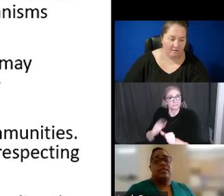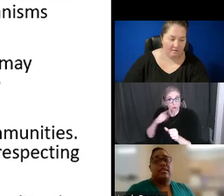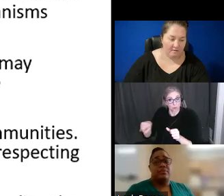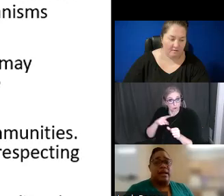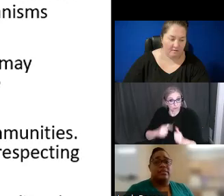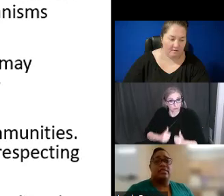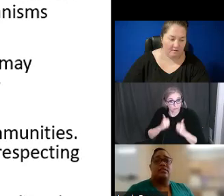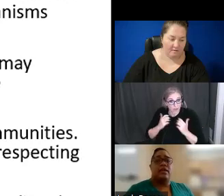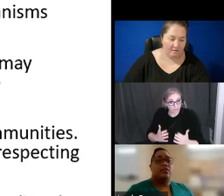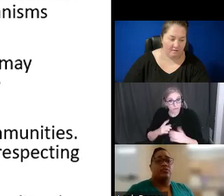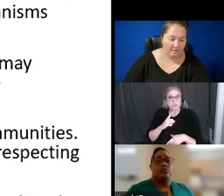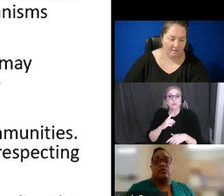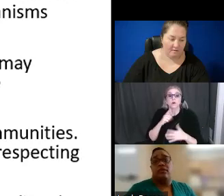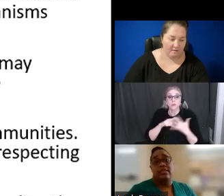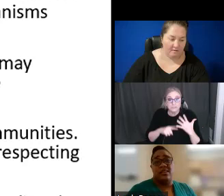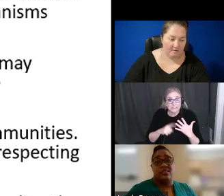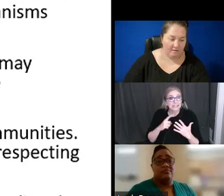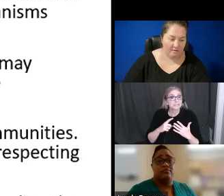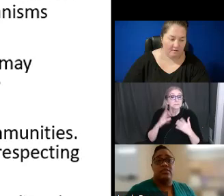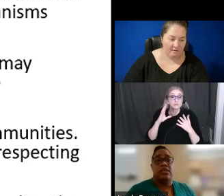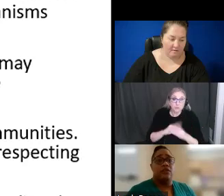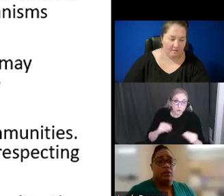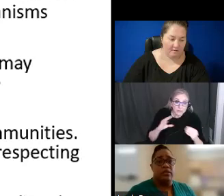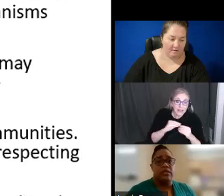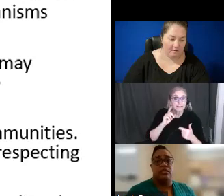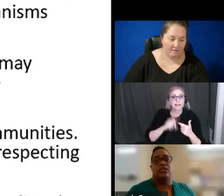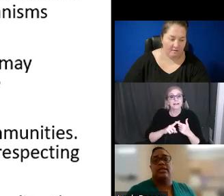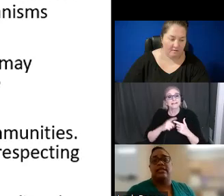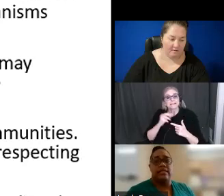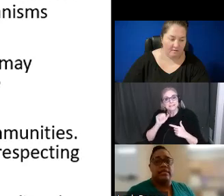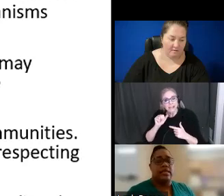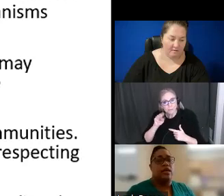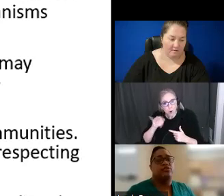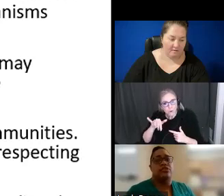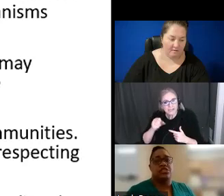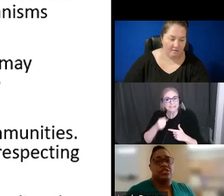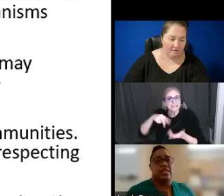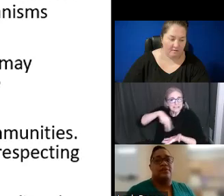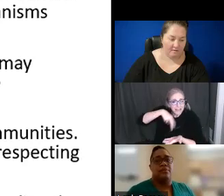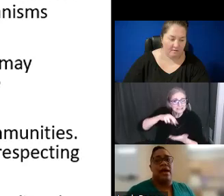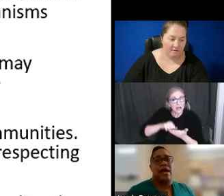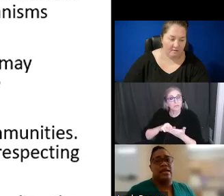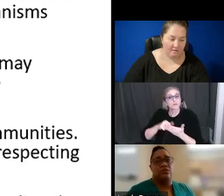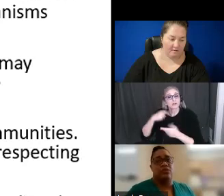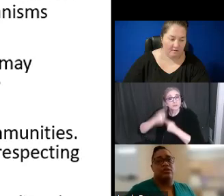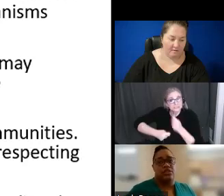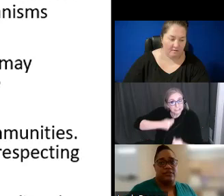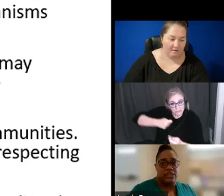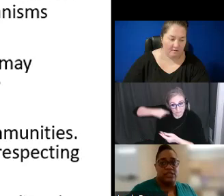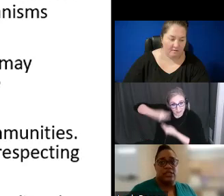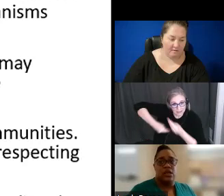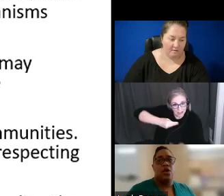survivors. These practices may include storytelling, ceremonies, dances, other traditions that have been passed down through